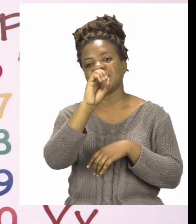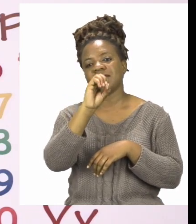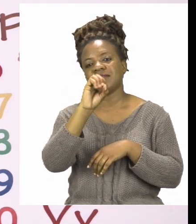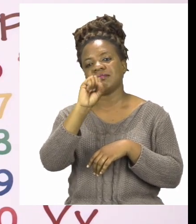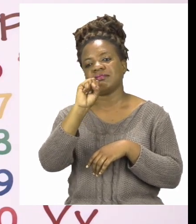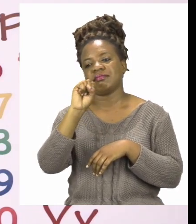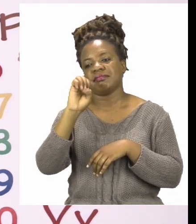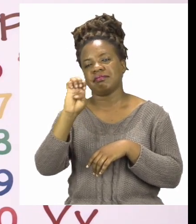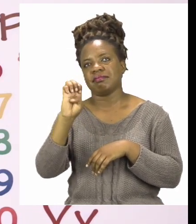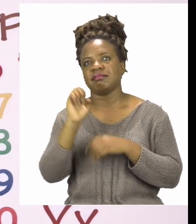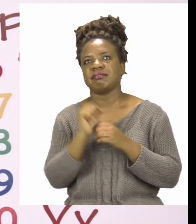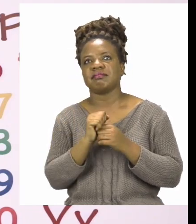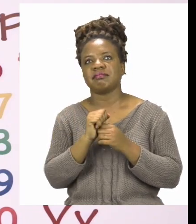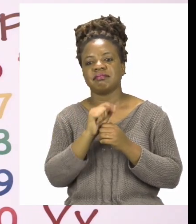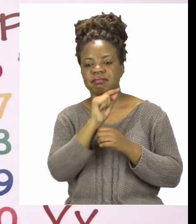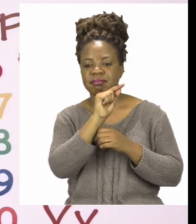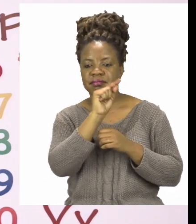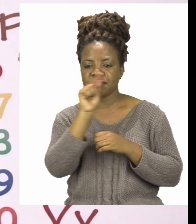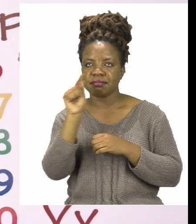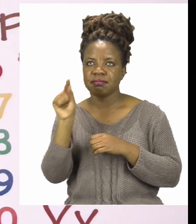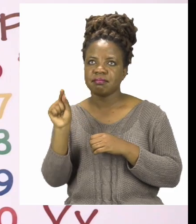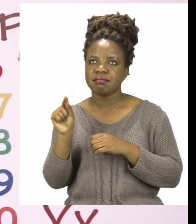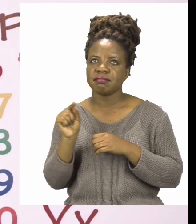to circle our word nose.